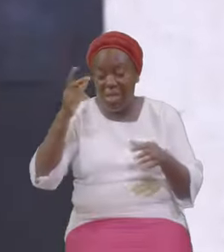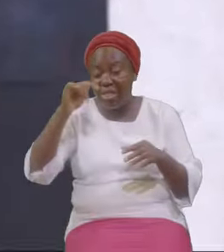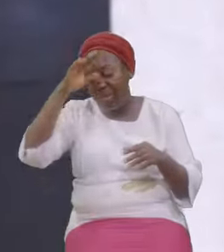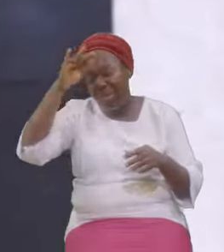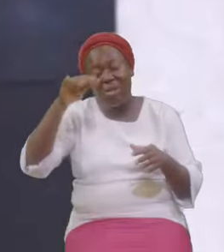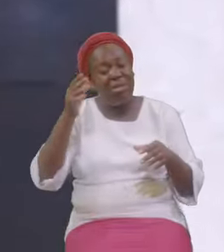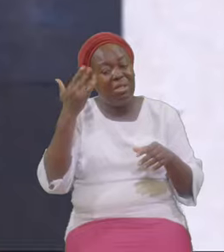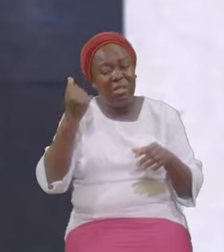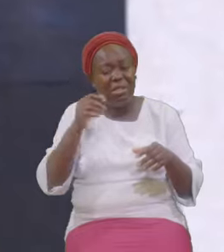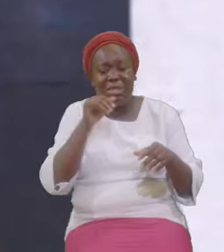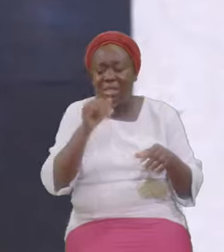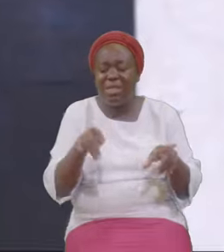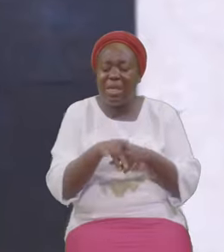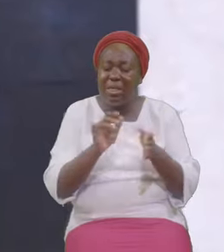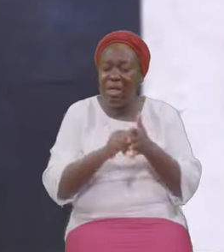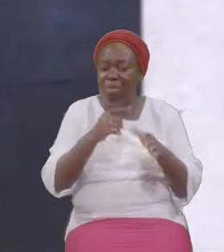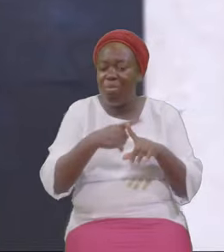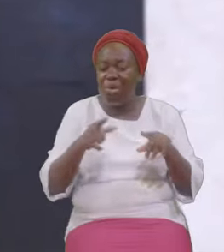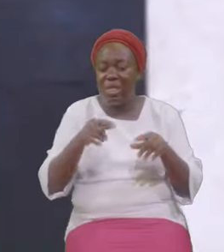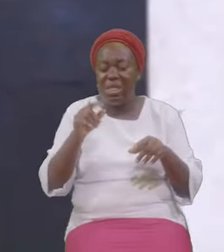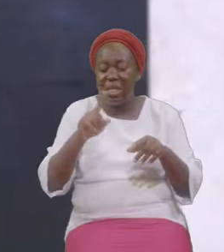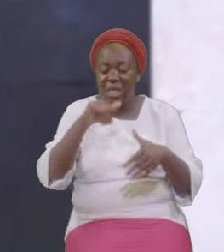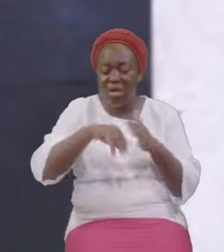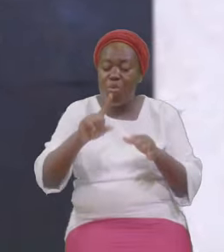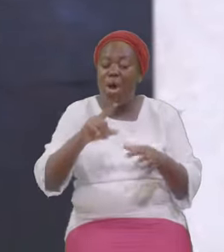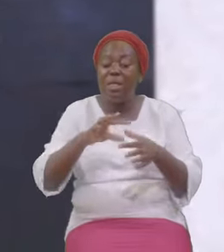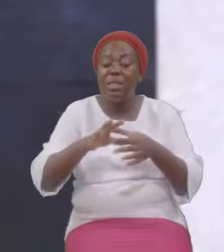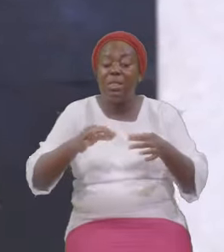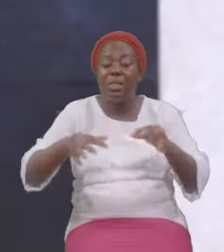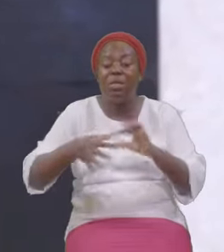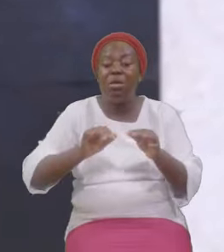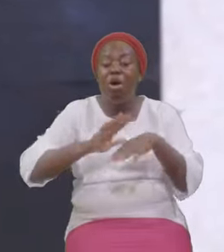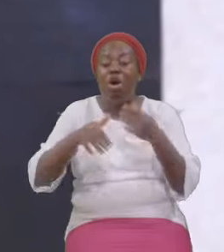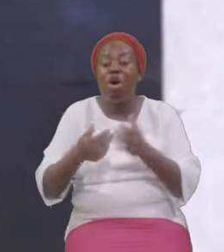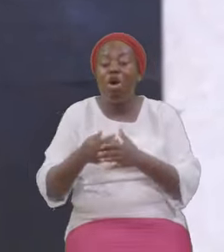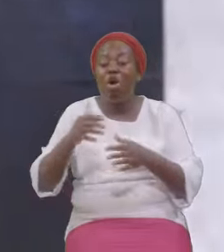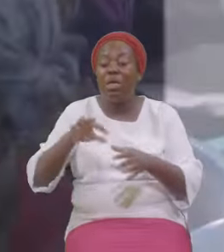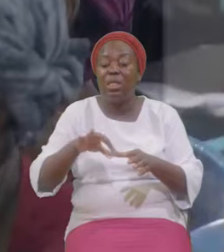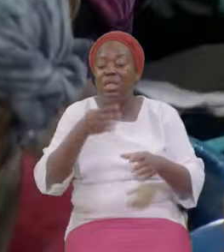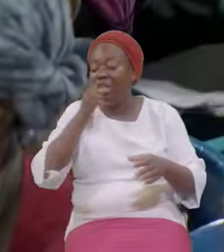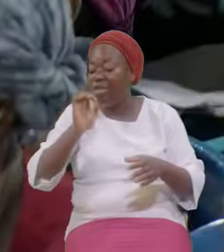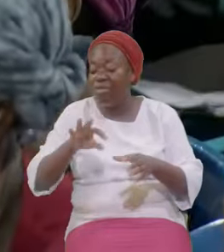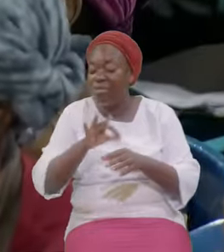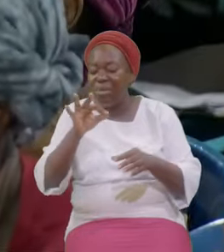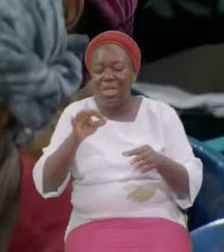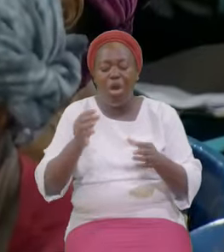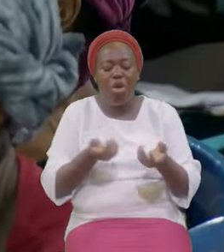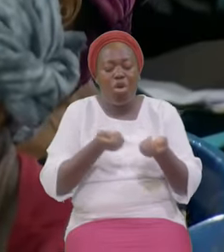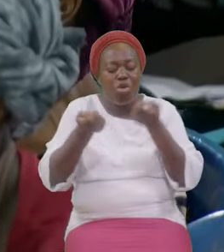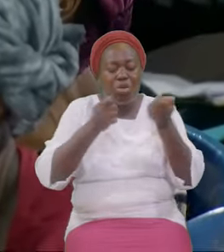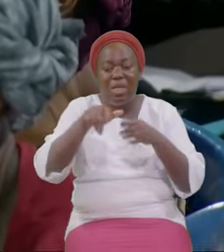But in one sentence, all the legion that may be controlling anybody's life